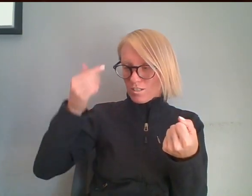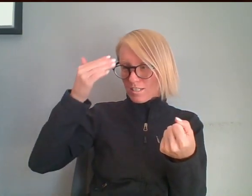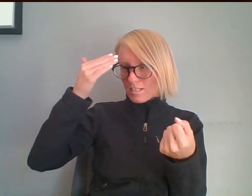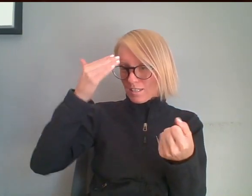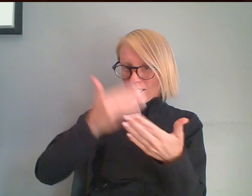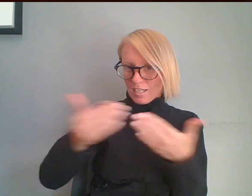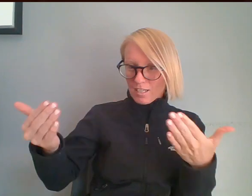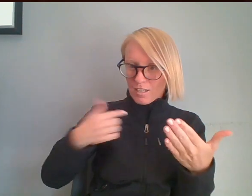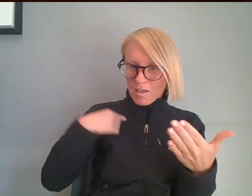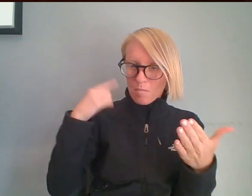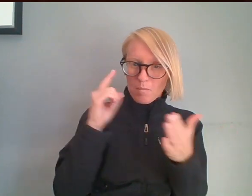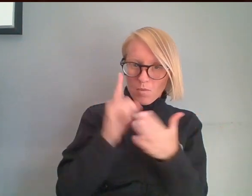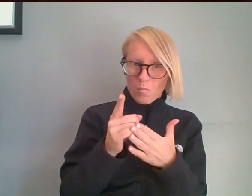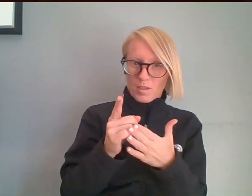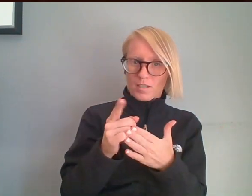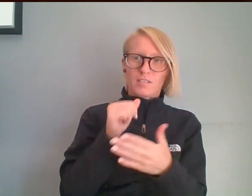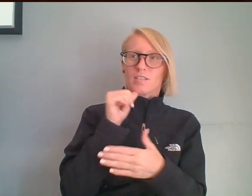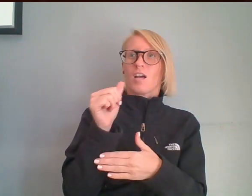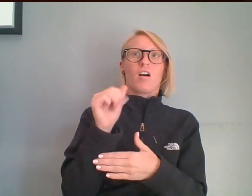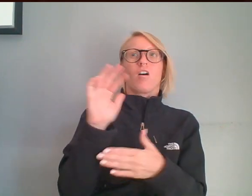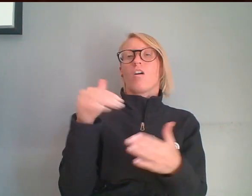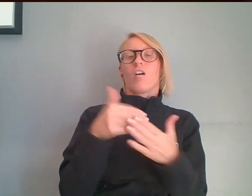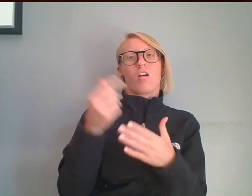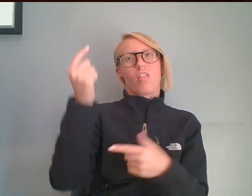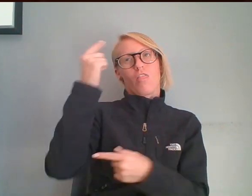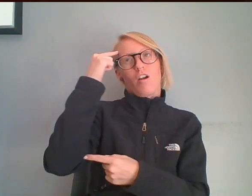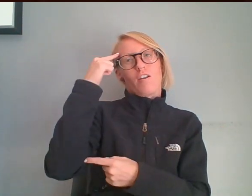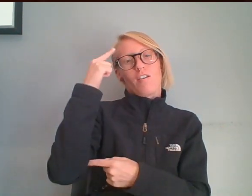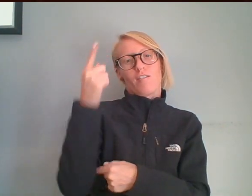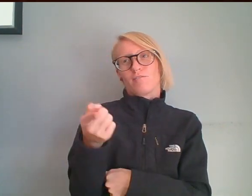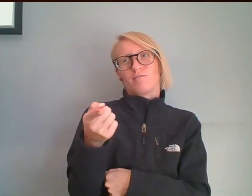in the moment, not the thing you have all just thought of.